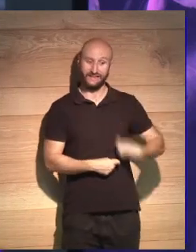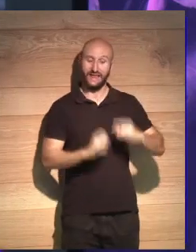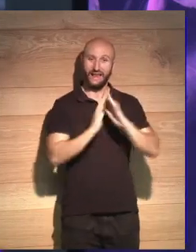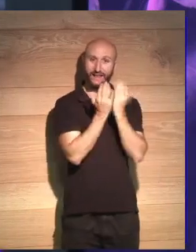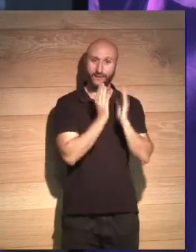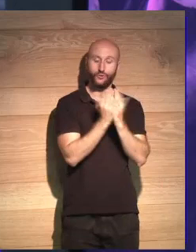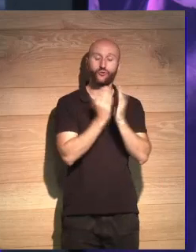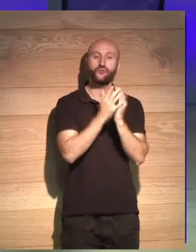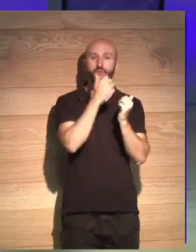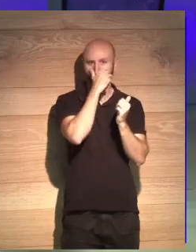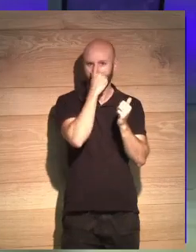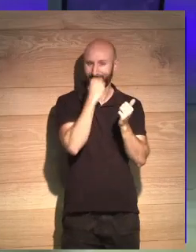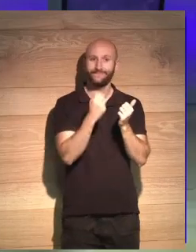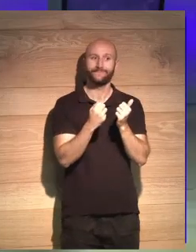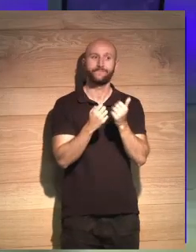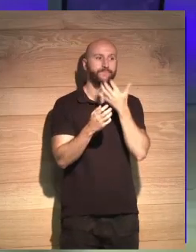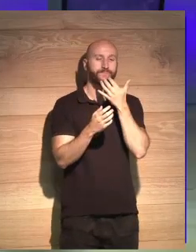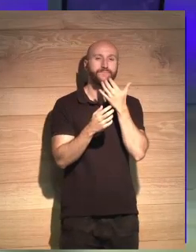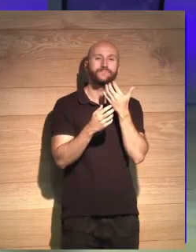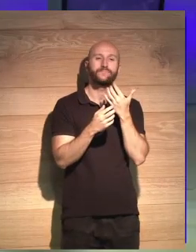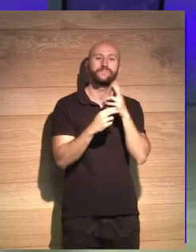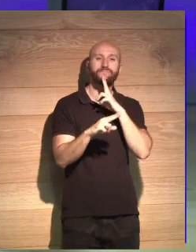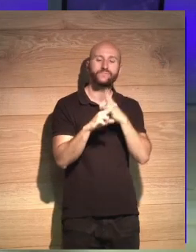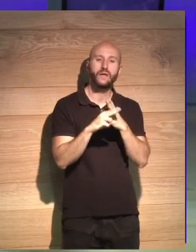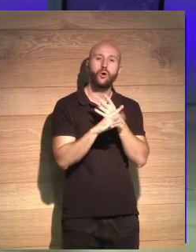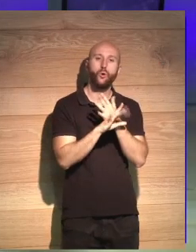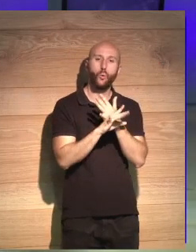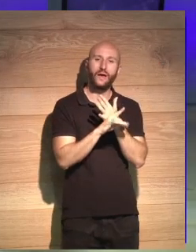Chinese culture. And for example, in China, we've got